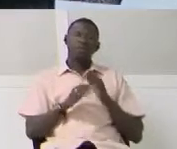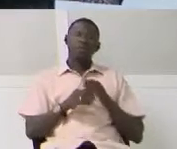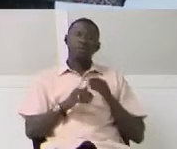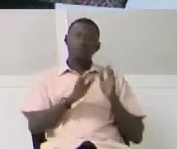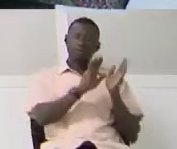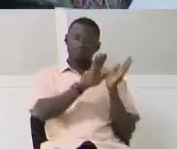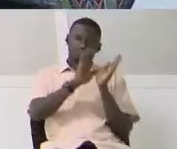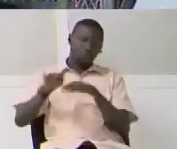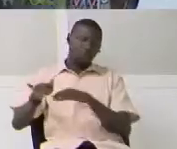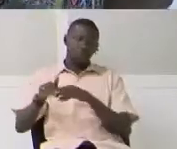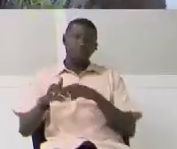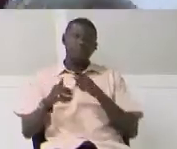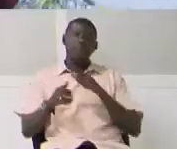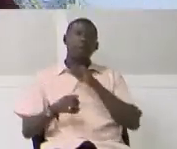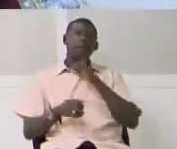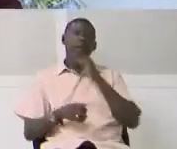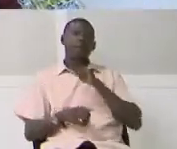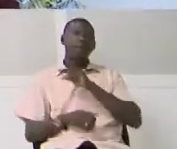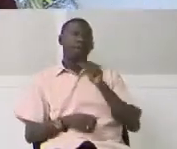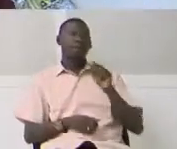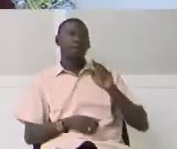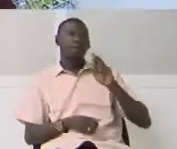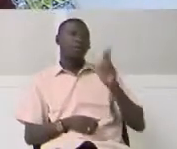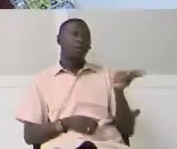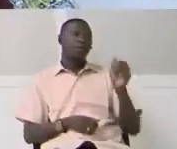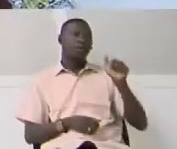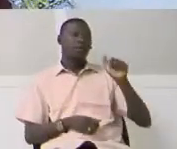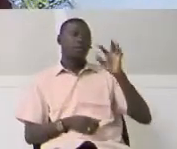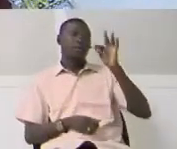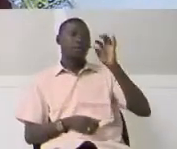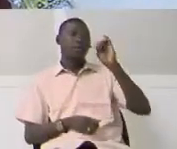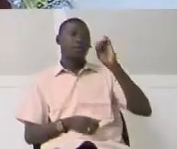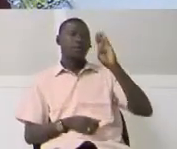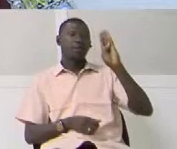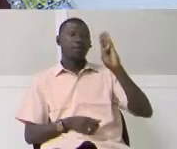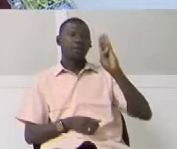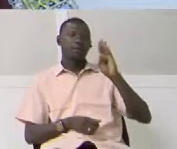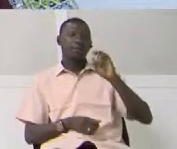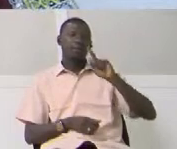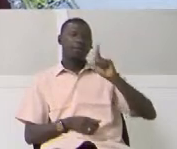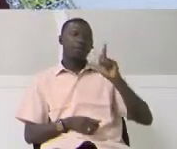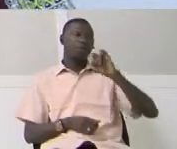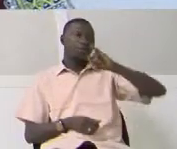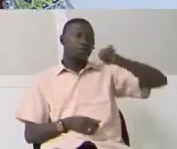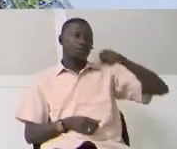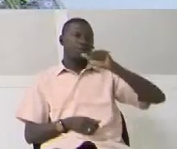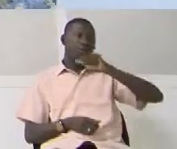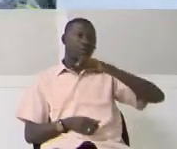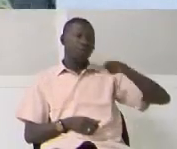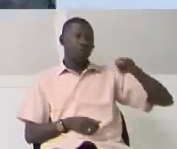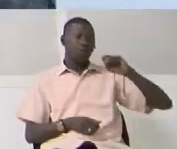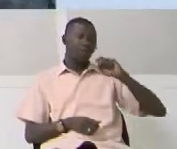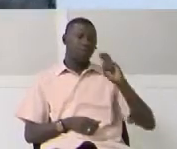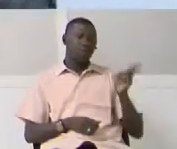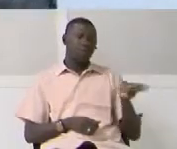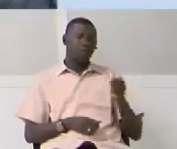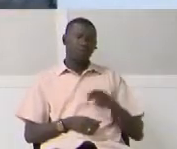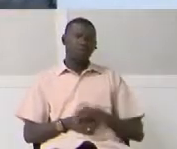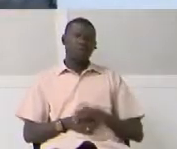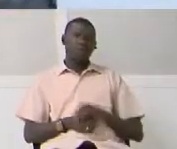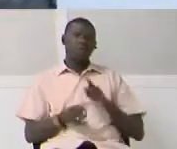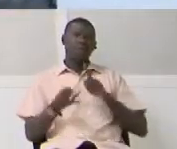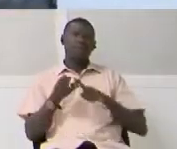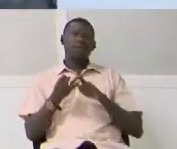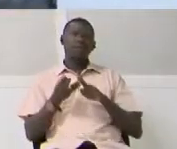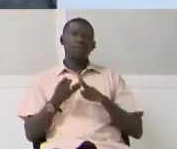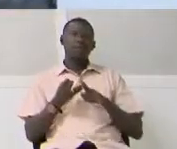Hatib Jane, Modu Jagana. And I Paji Bukaira. Sometimes Paji Bukaira. Domi Sankun Sisila, Kena Kuyo,